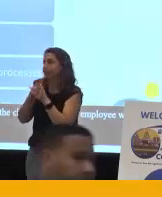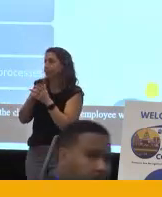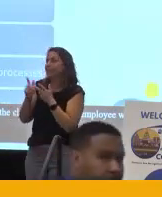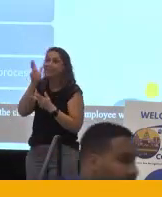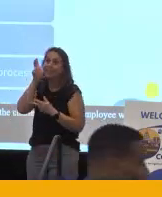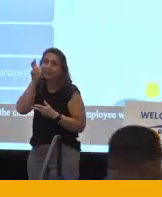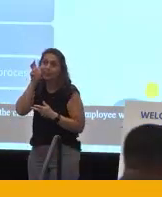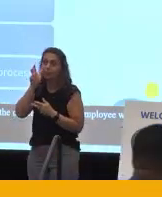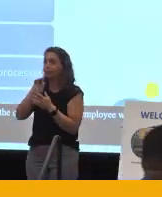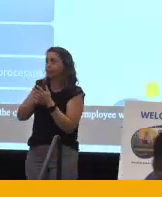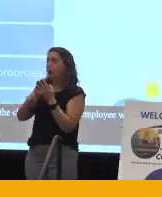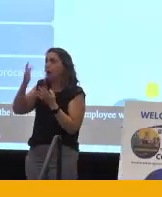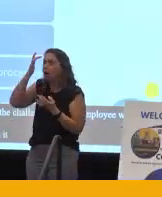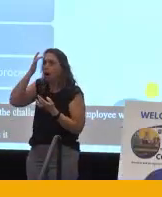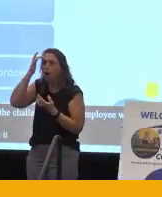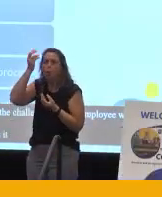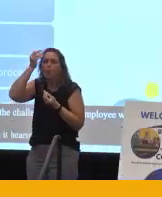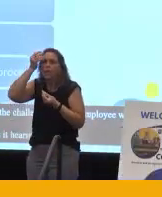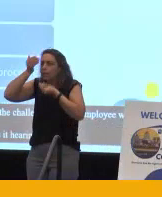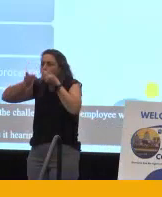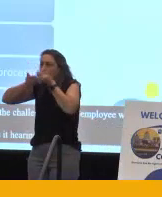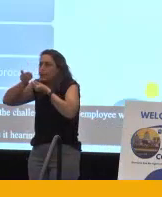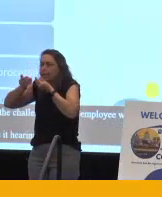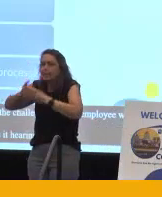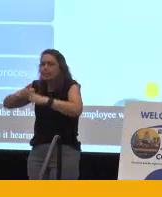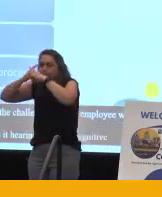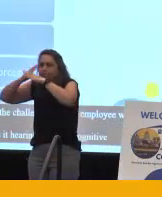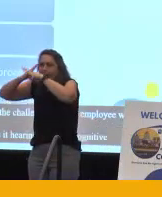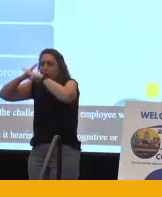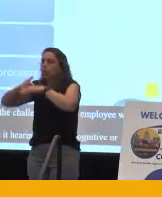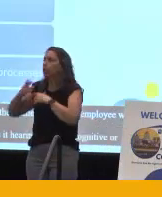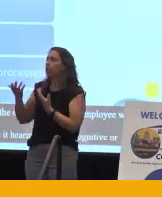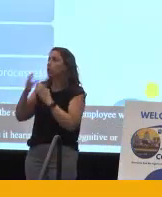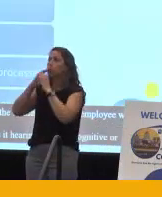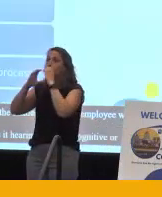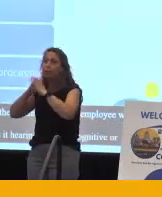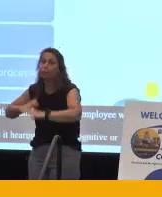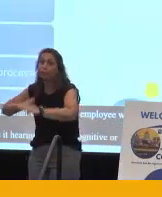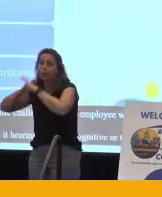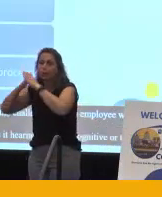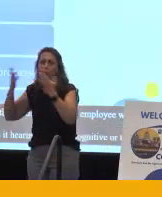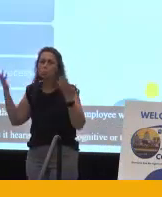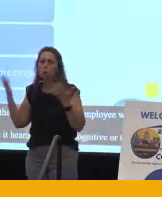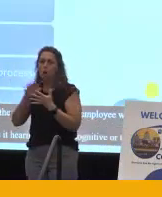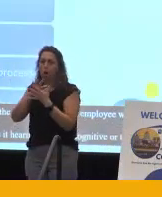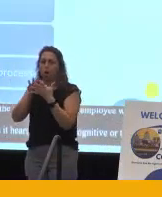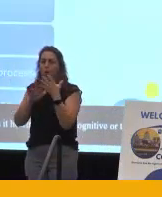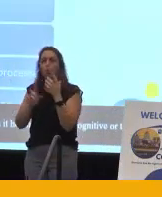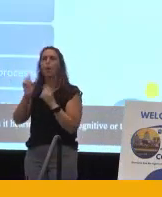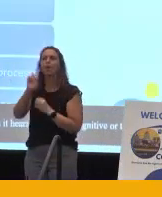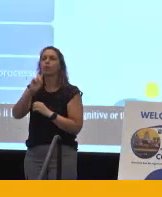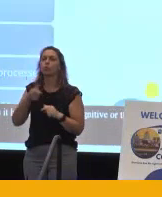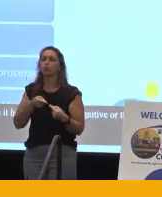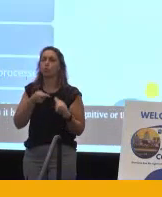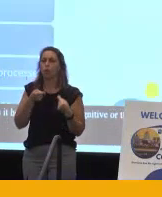Is it the cognitive or thinking process? Is it communication? So what are the areas where they're struggling and